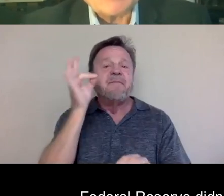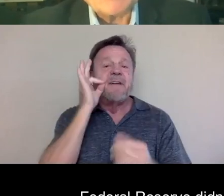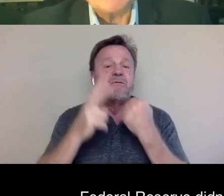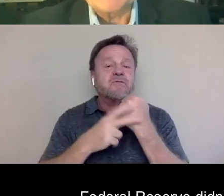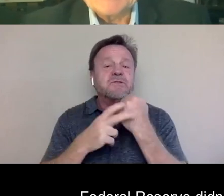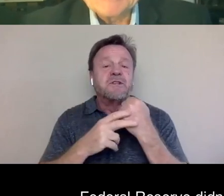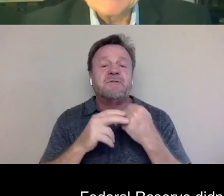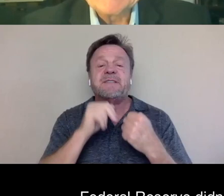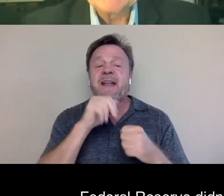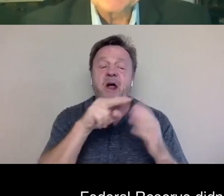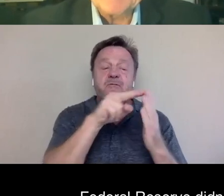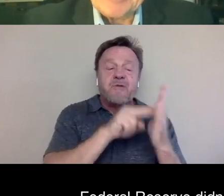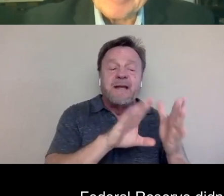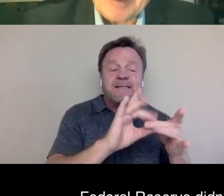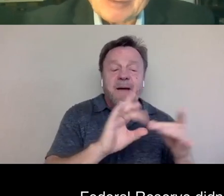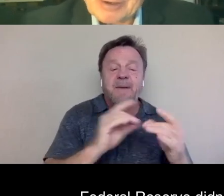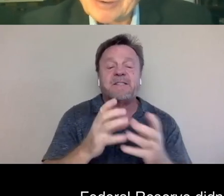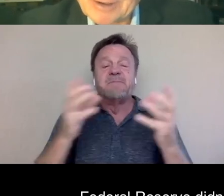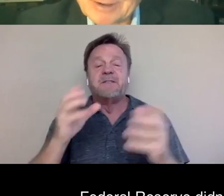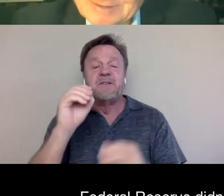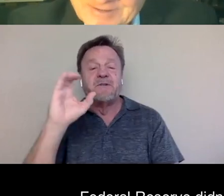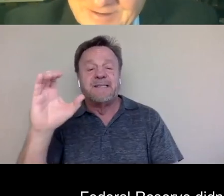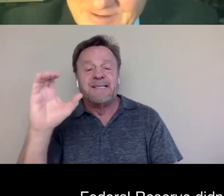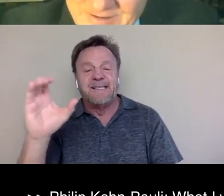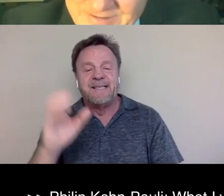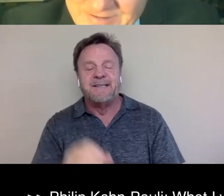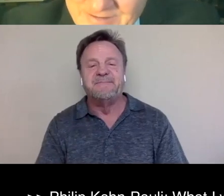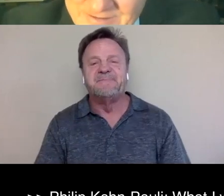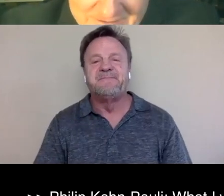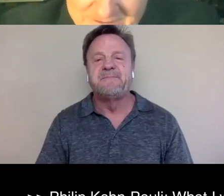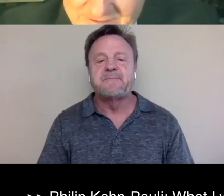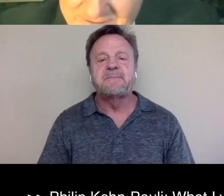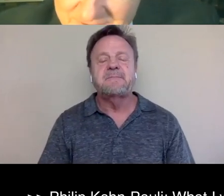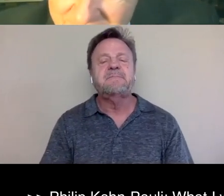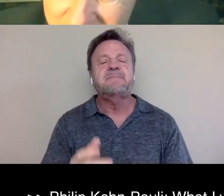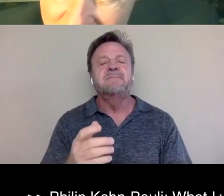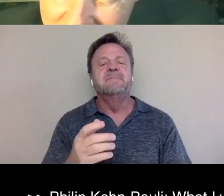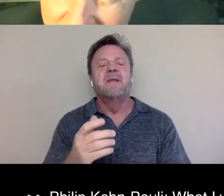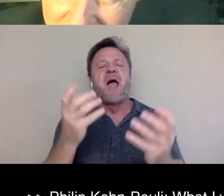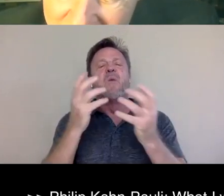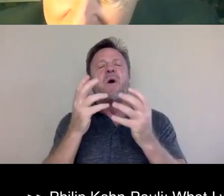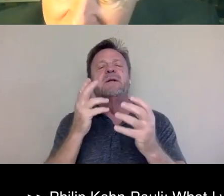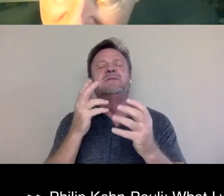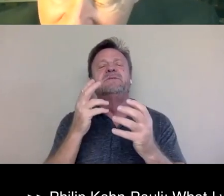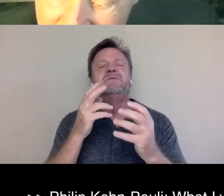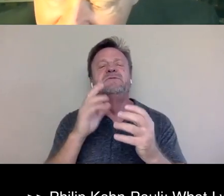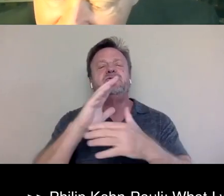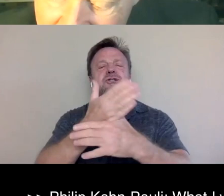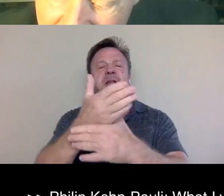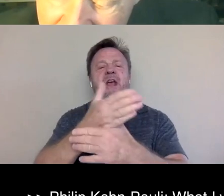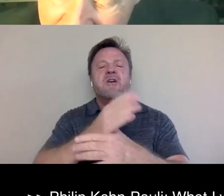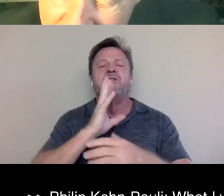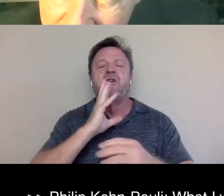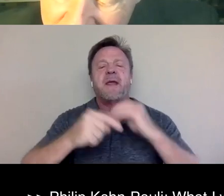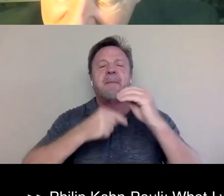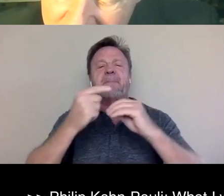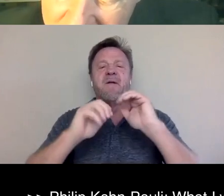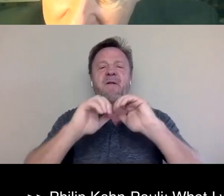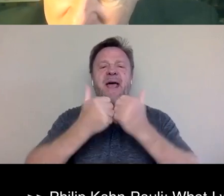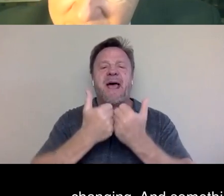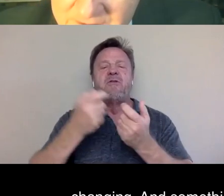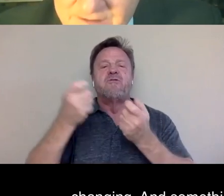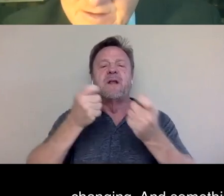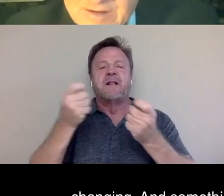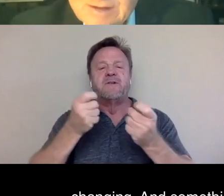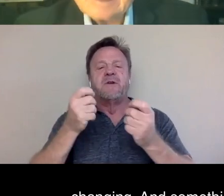as the SEC did. Philip, I'm sorry, go ahead. What I was just going to jump in on and share is talking about kind of how the regulatory